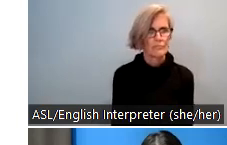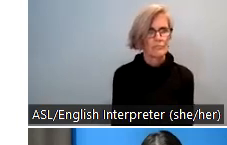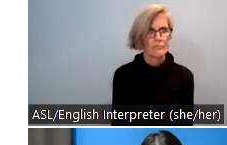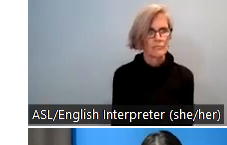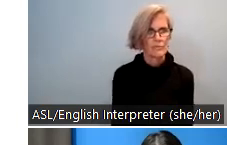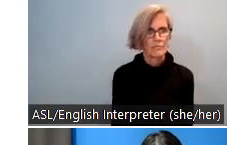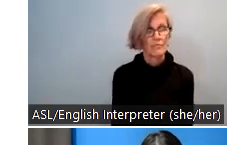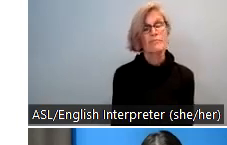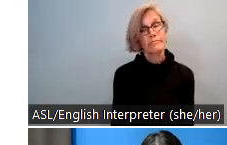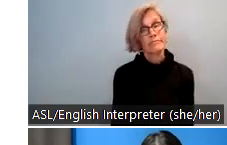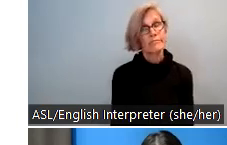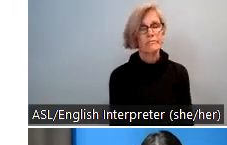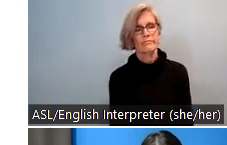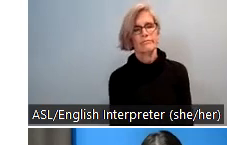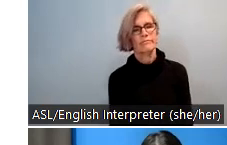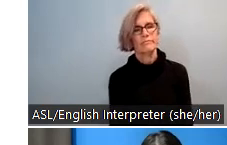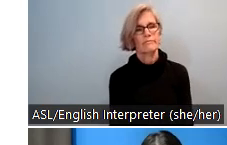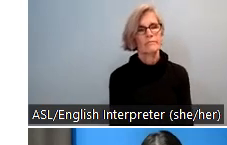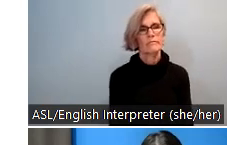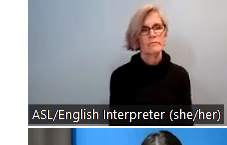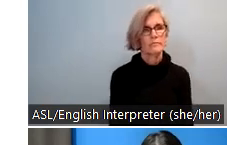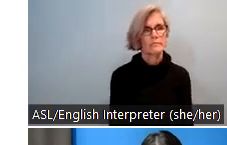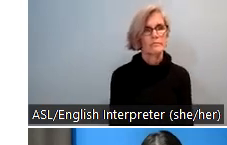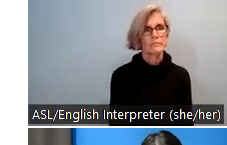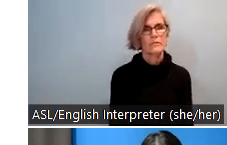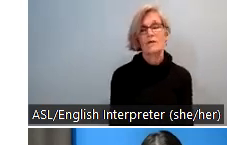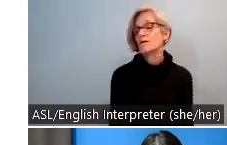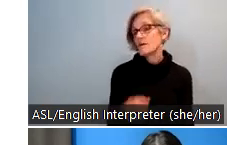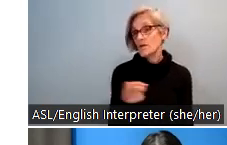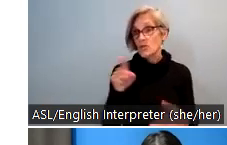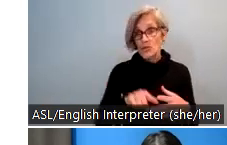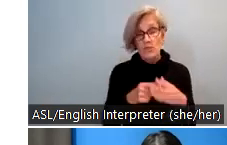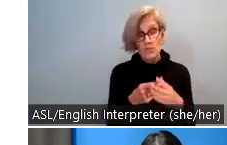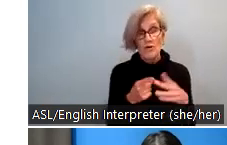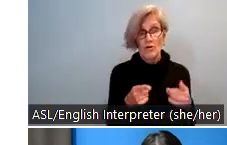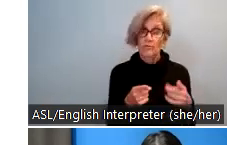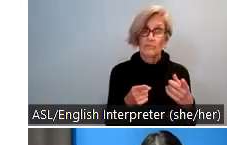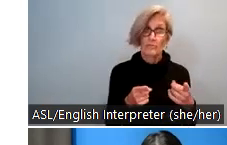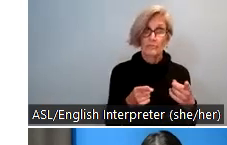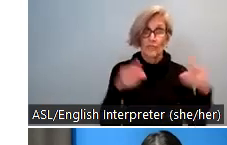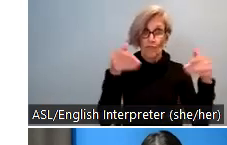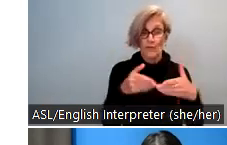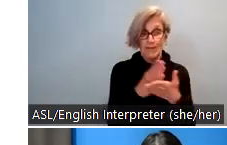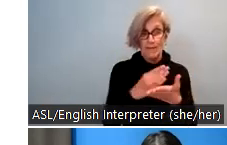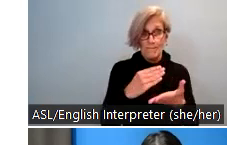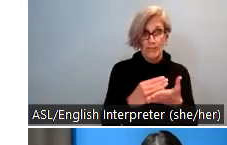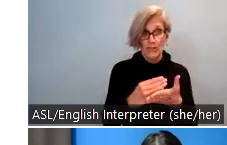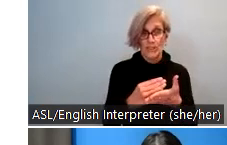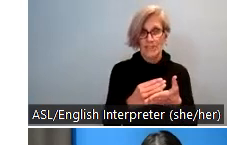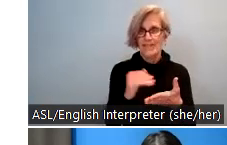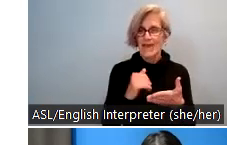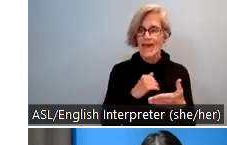When you get into the project budget application, read the README tab for